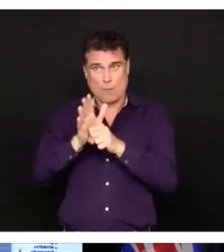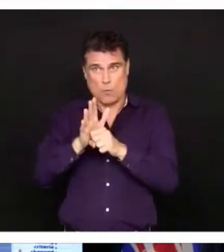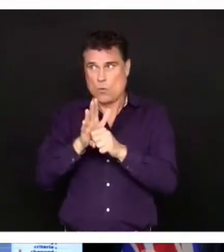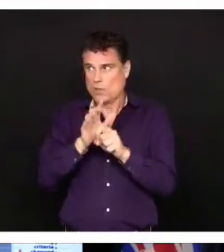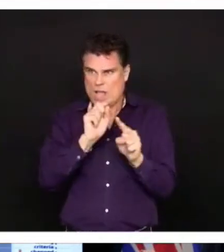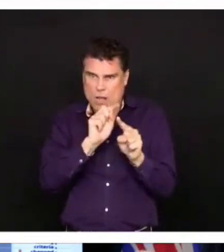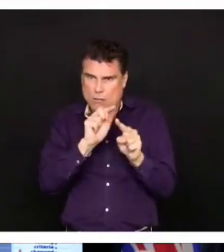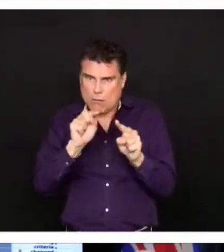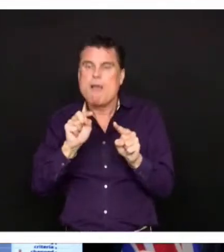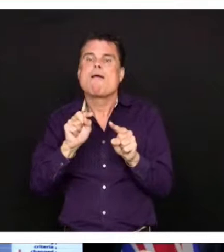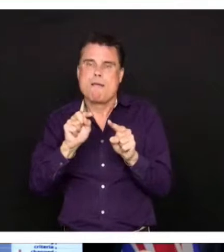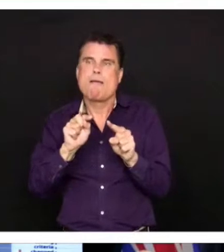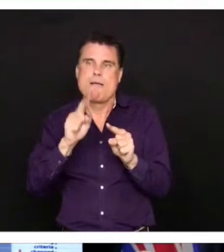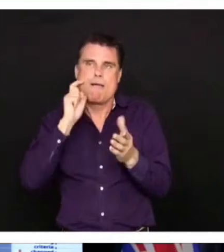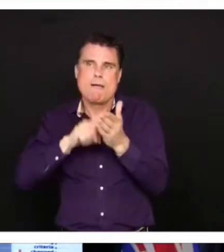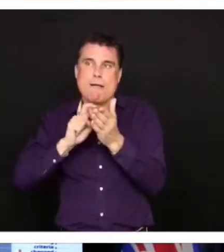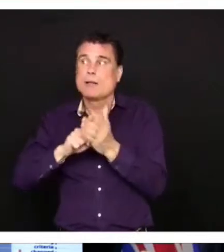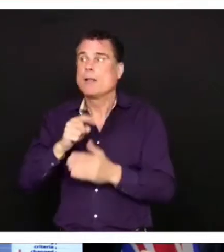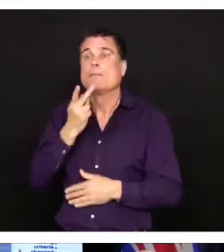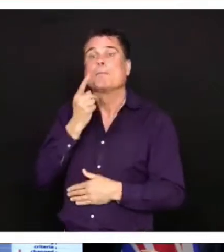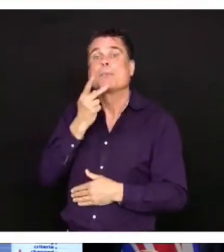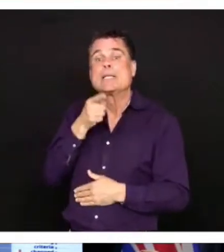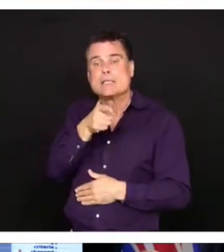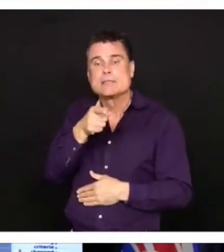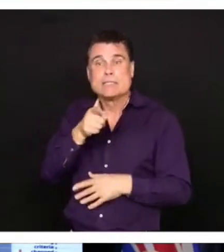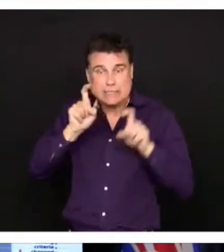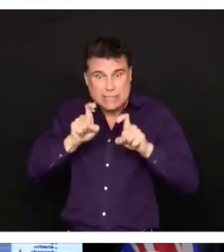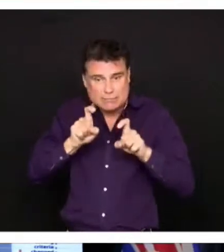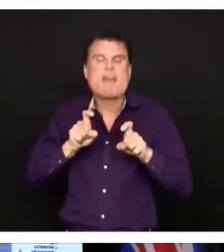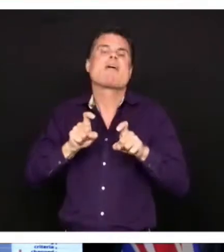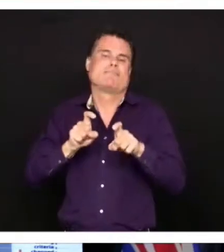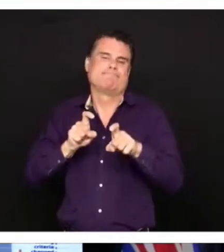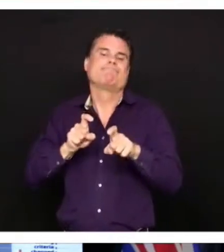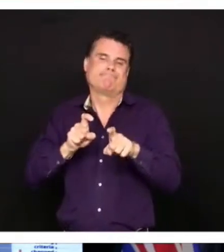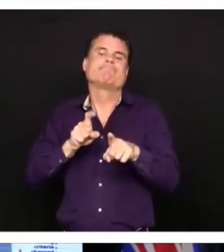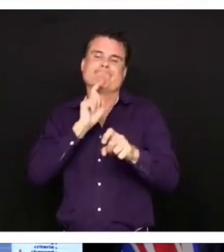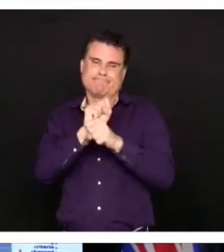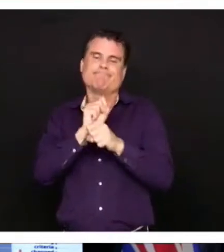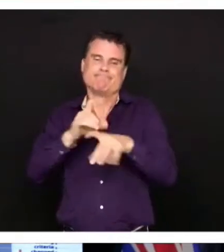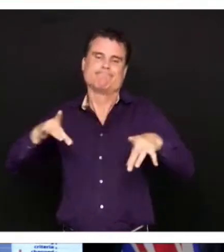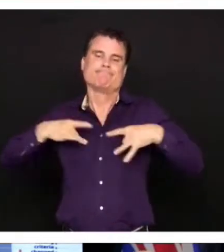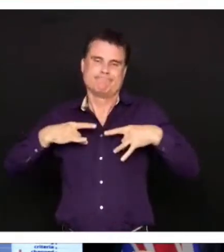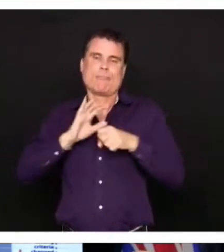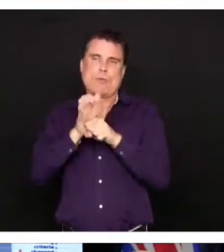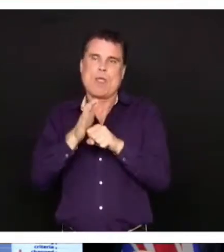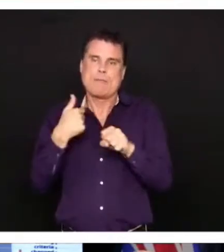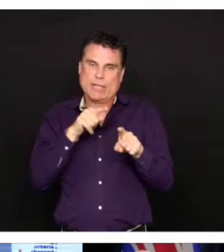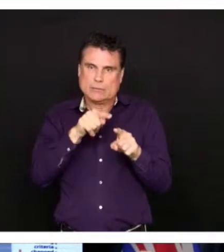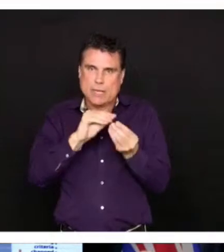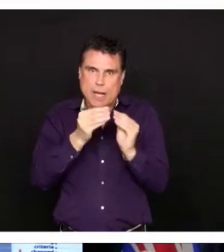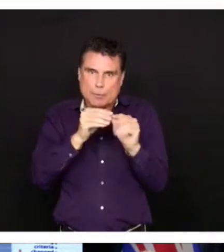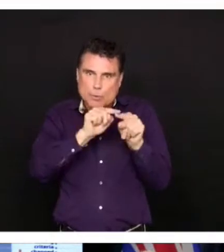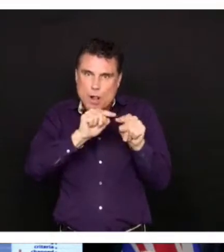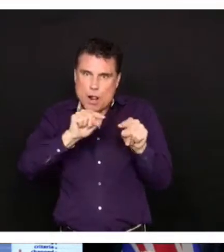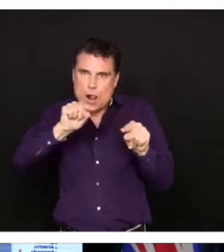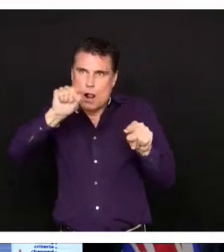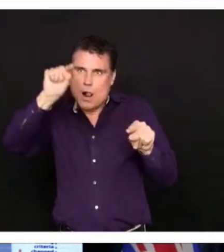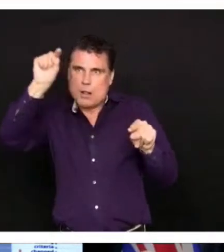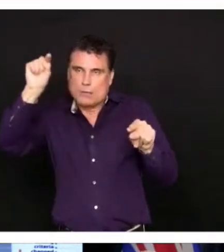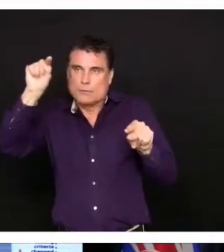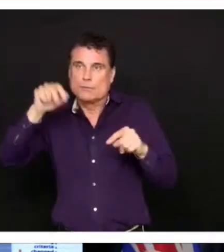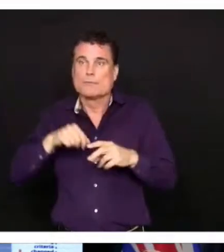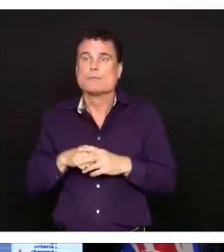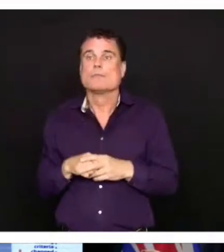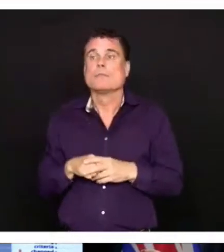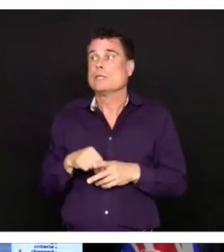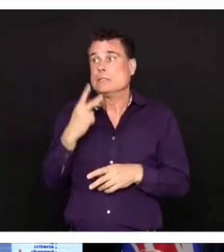that show when our testing strategy changed. And you will recall that earlier on in March, we started